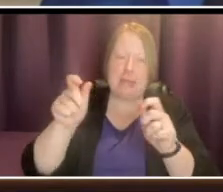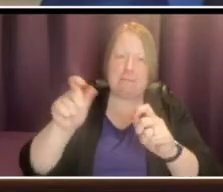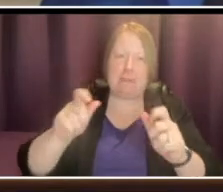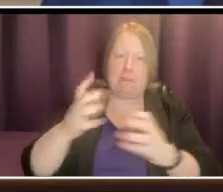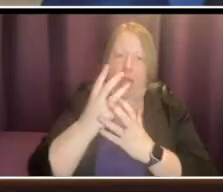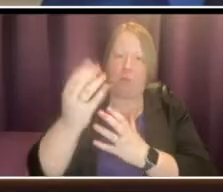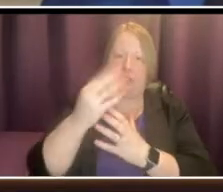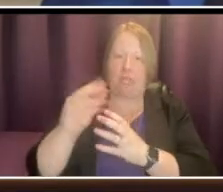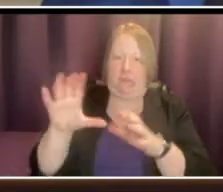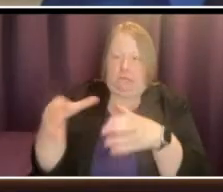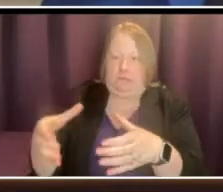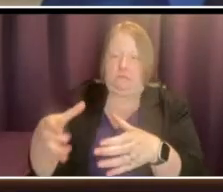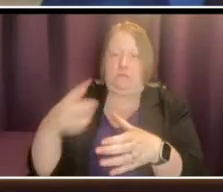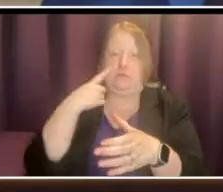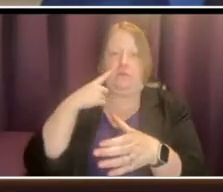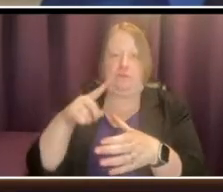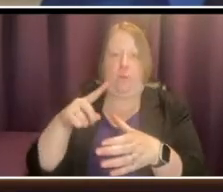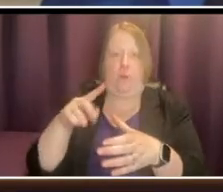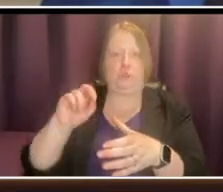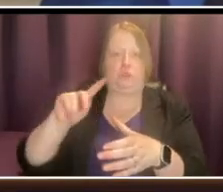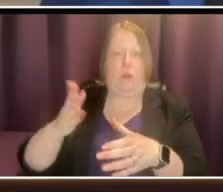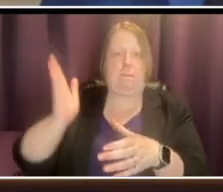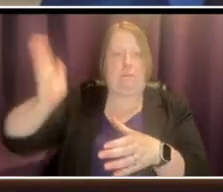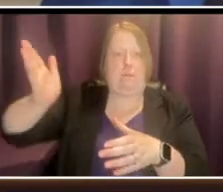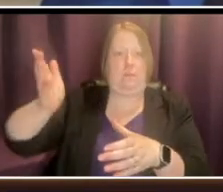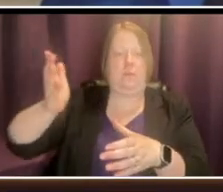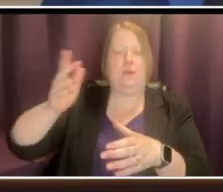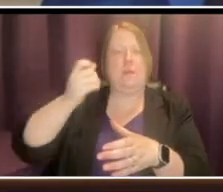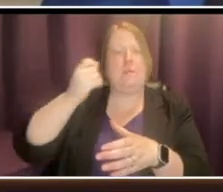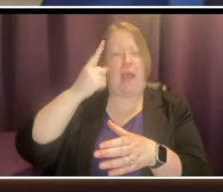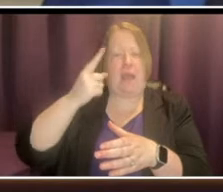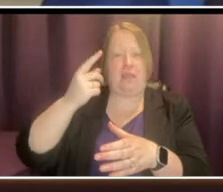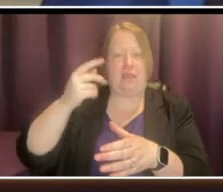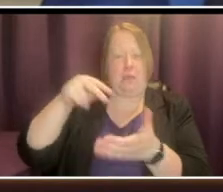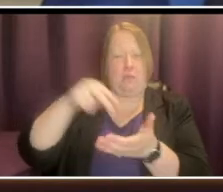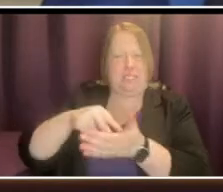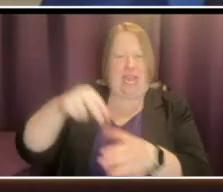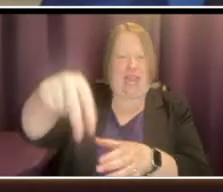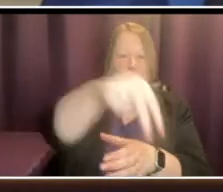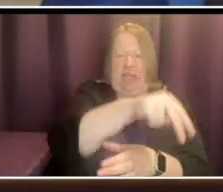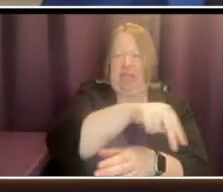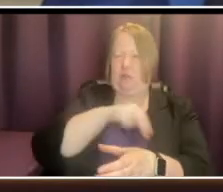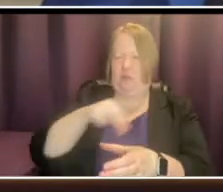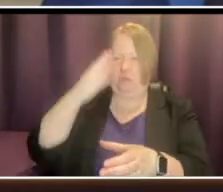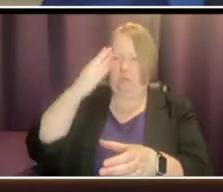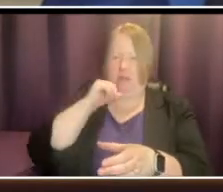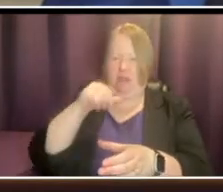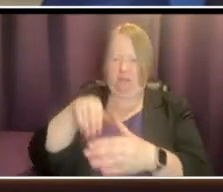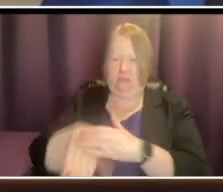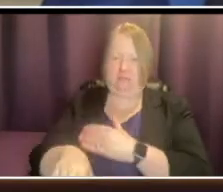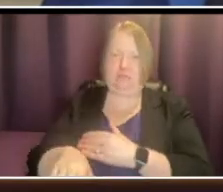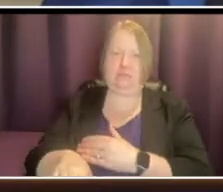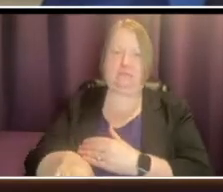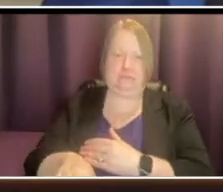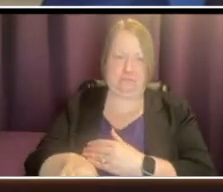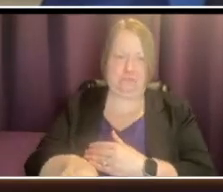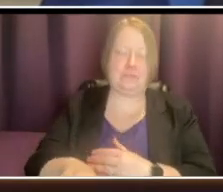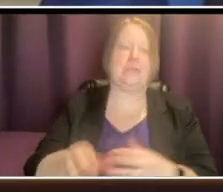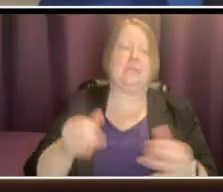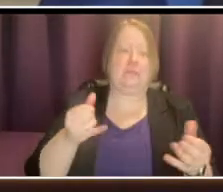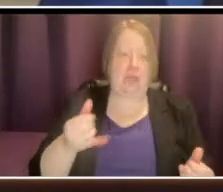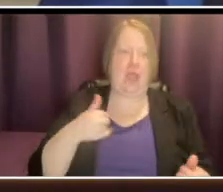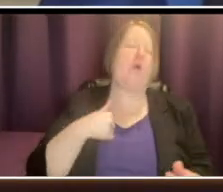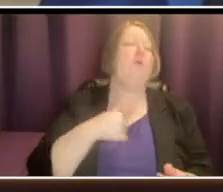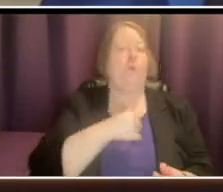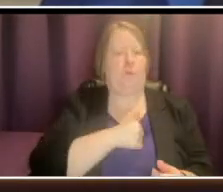detectors that were used to screen for dangerous weapons. Since our last hearings, The Select Committee has received greater cooperation from the